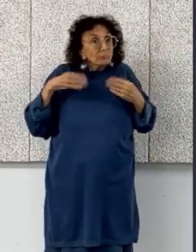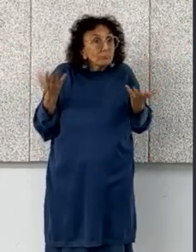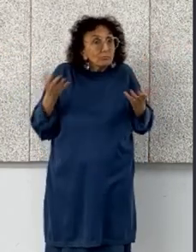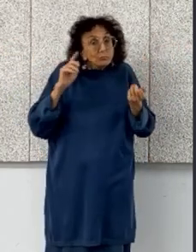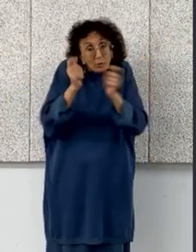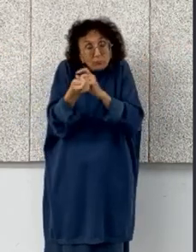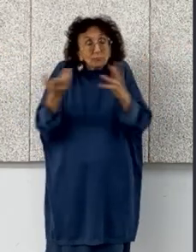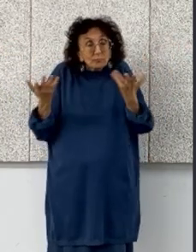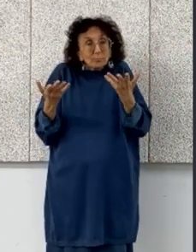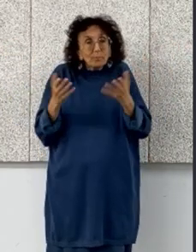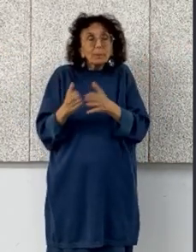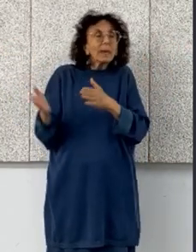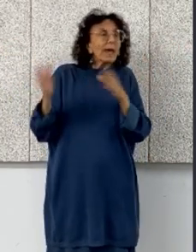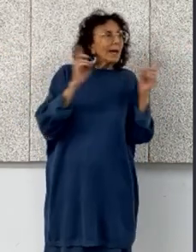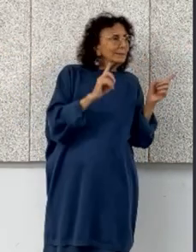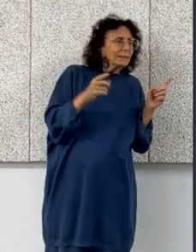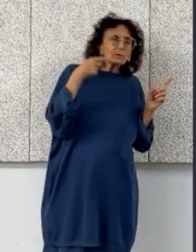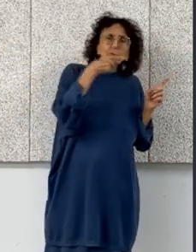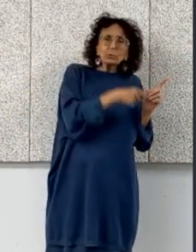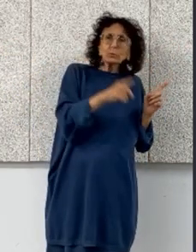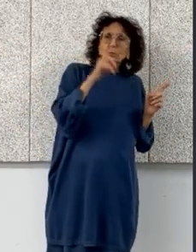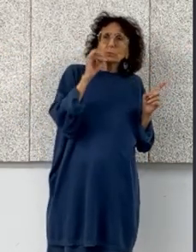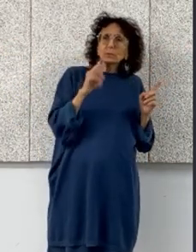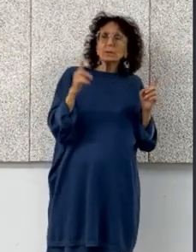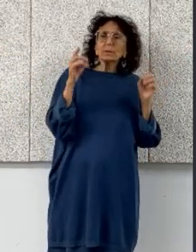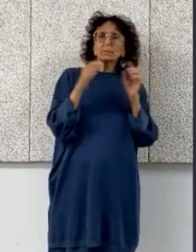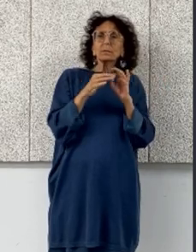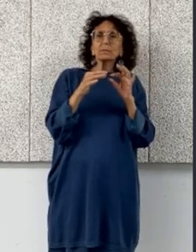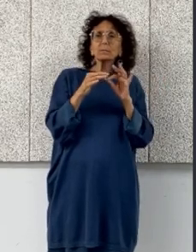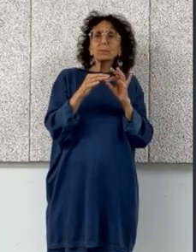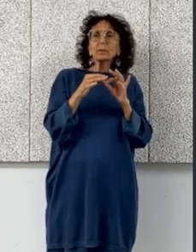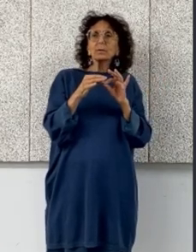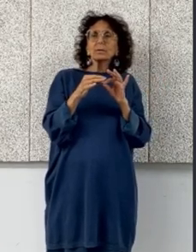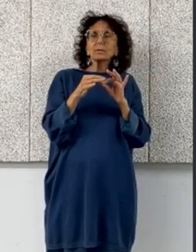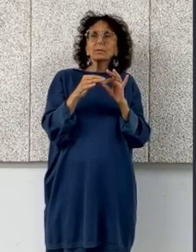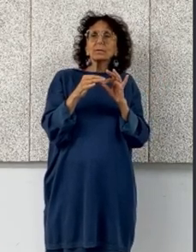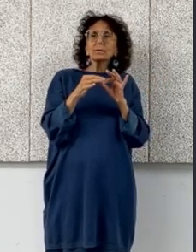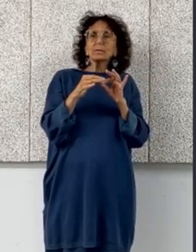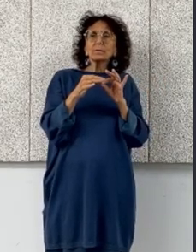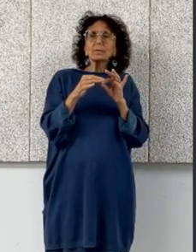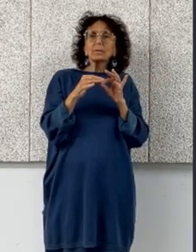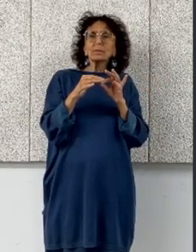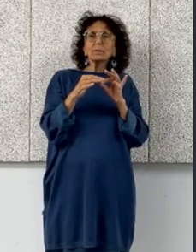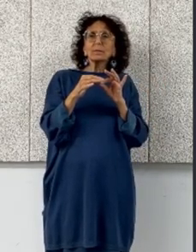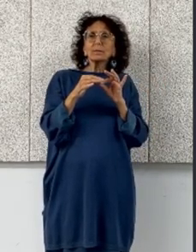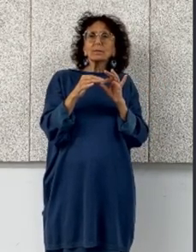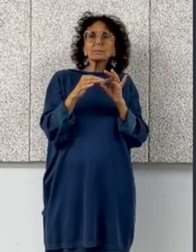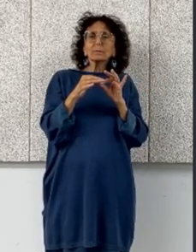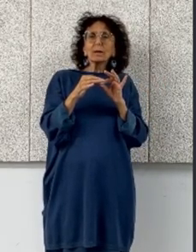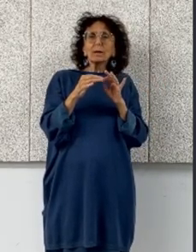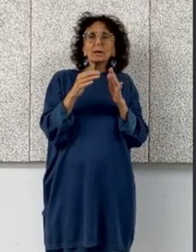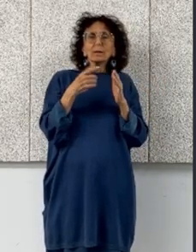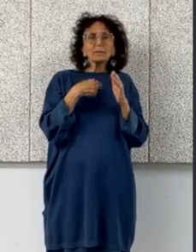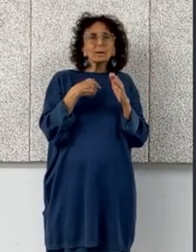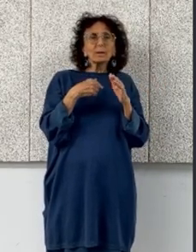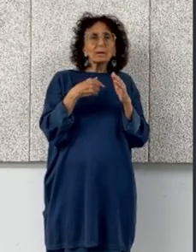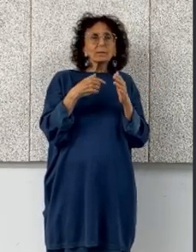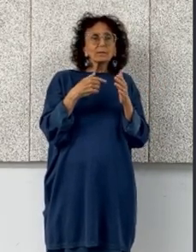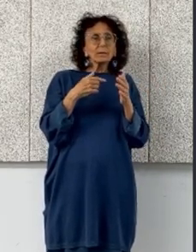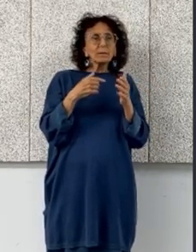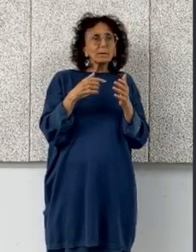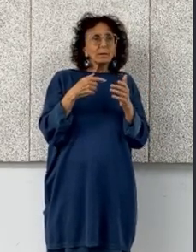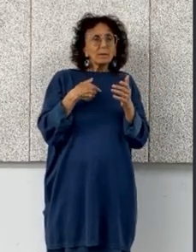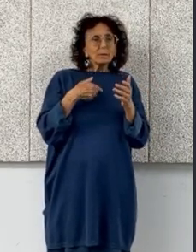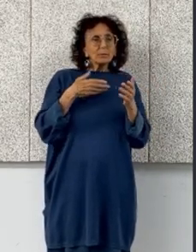And also, Deeksha, you talked about, again, sort of like the to my way of thinking, the service from within your